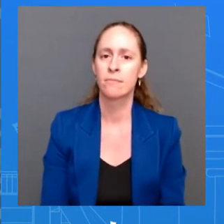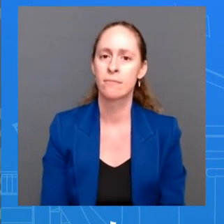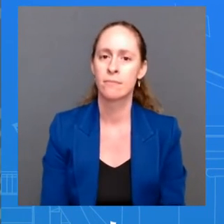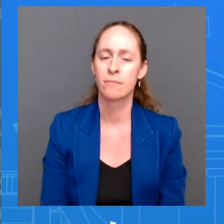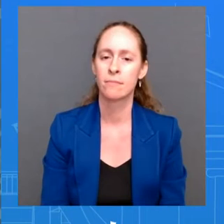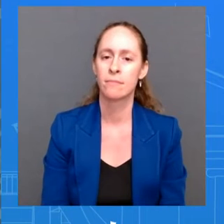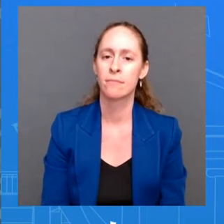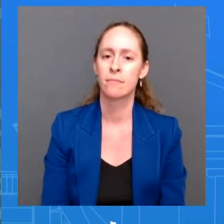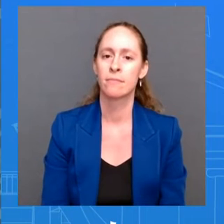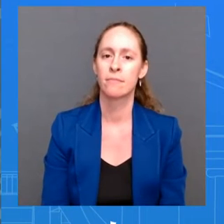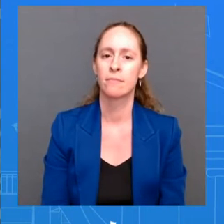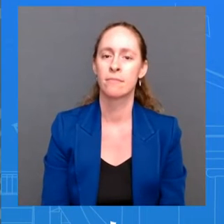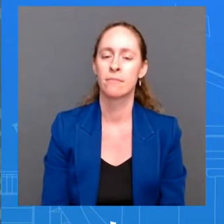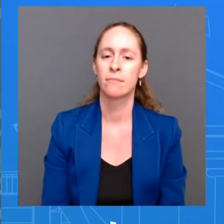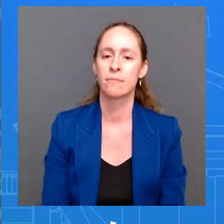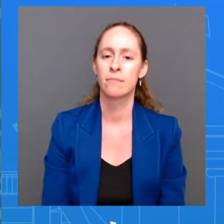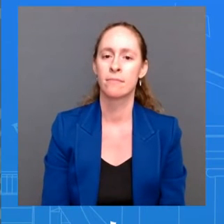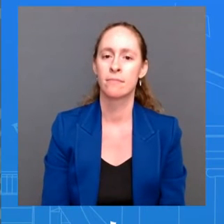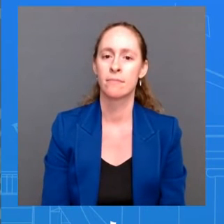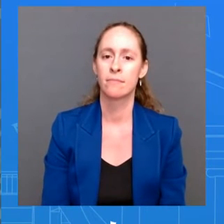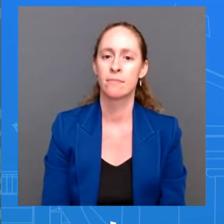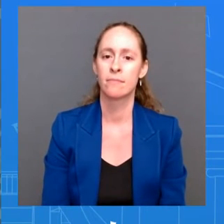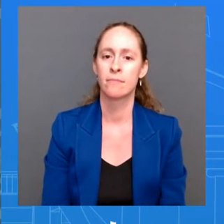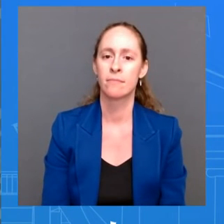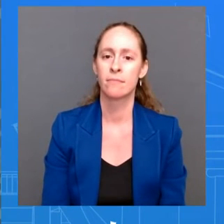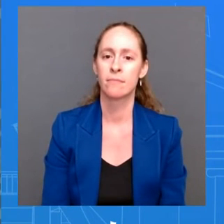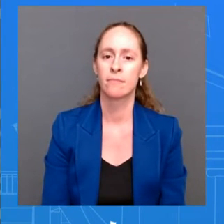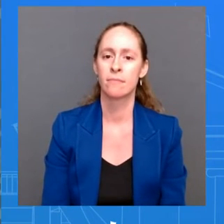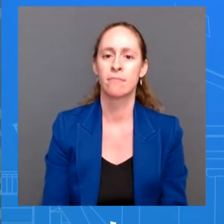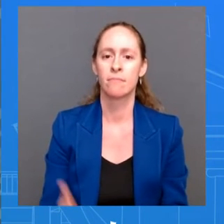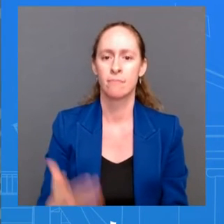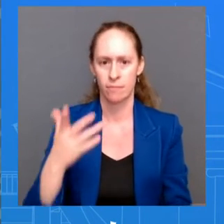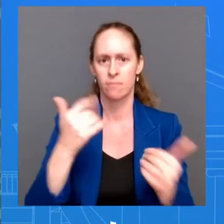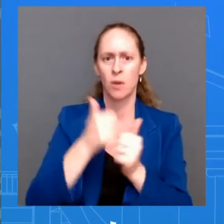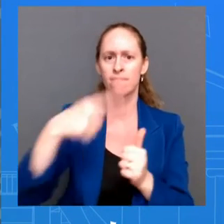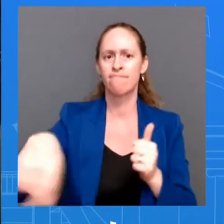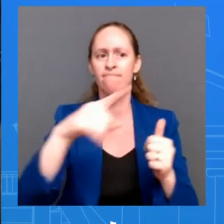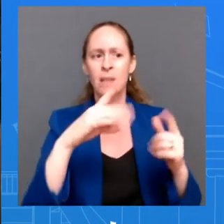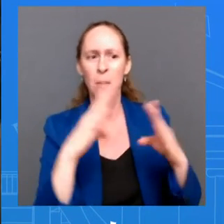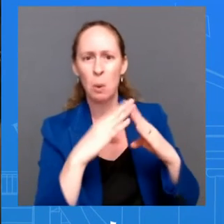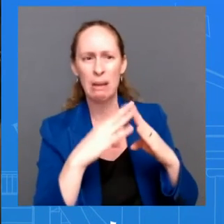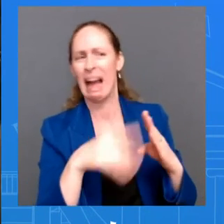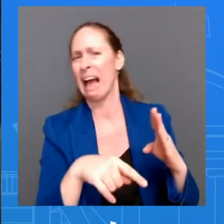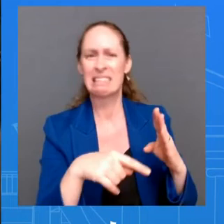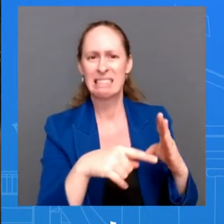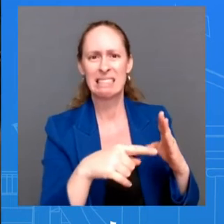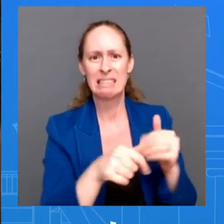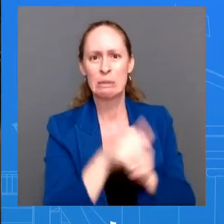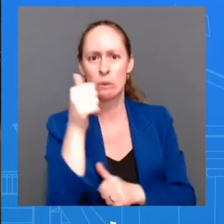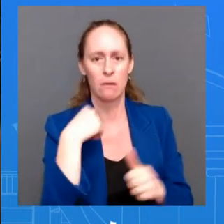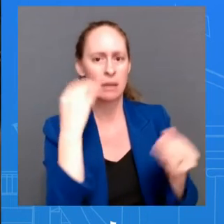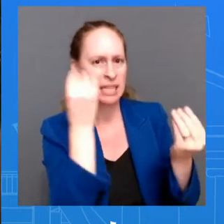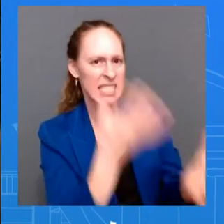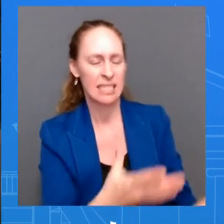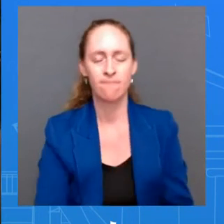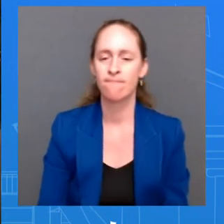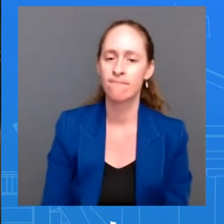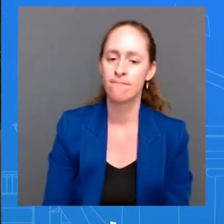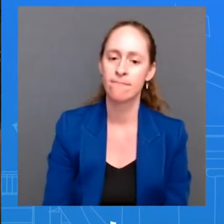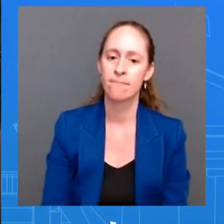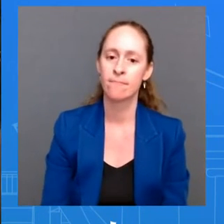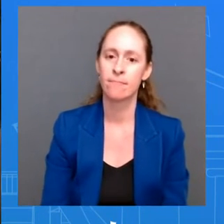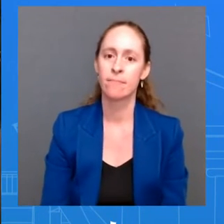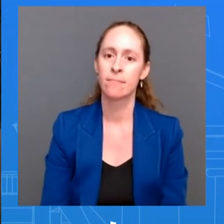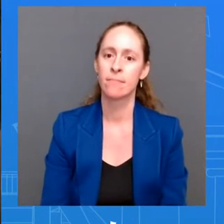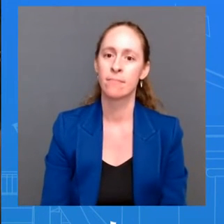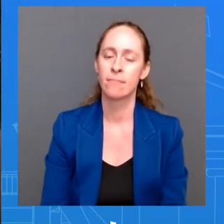doses. Okay. Thanks, Karine. An official who is associated with Chinese state media is suggesting that if Speaker